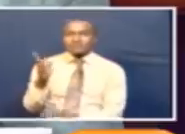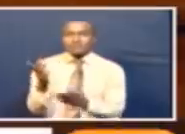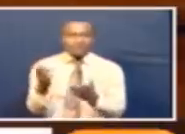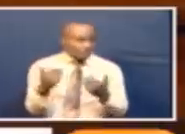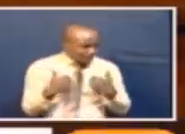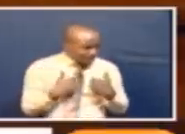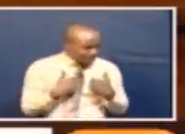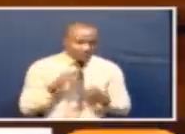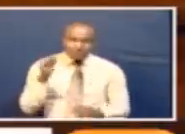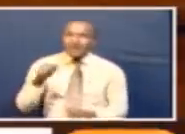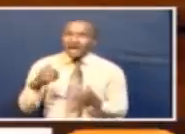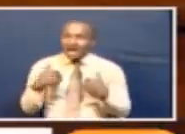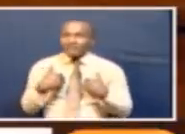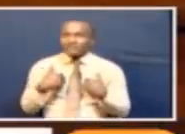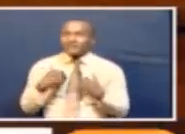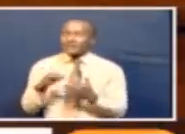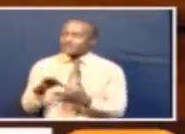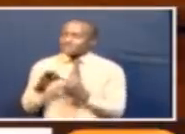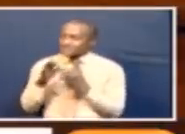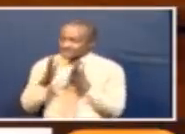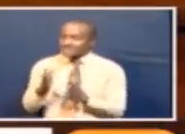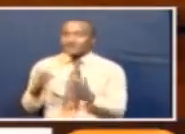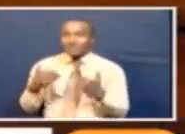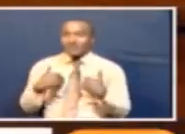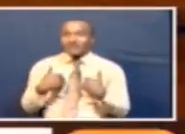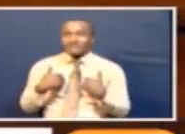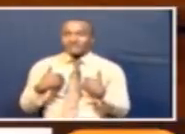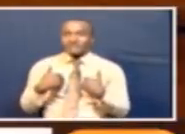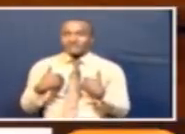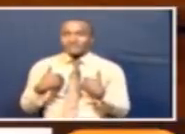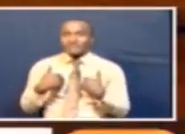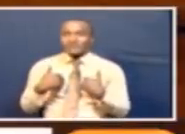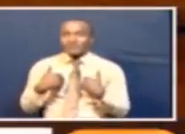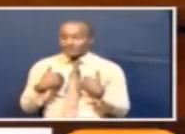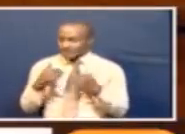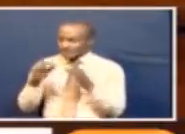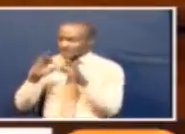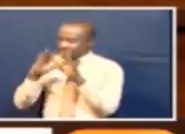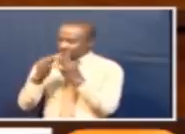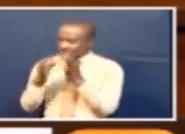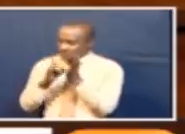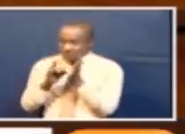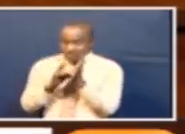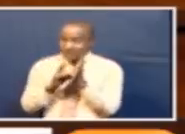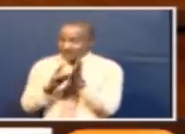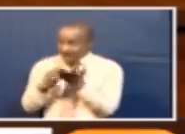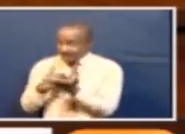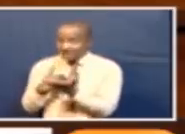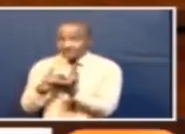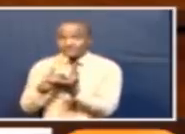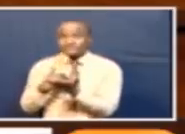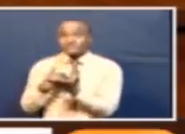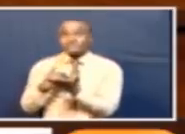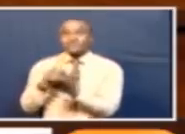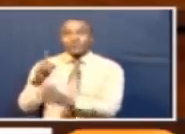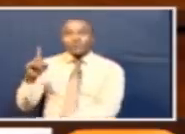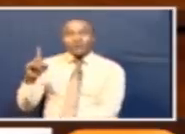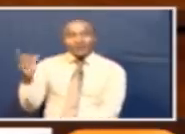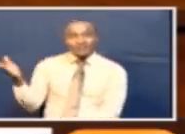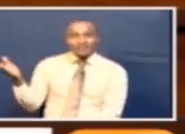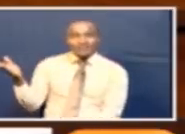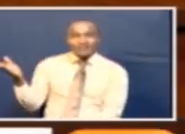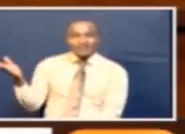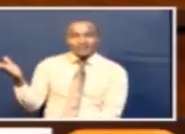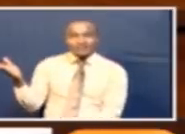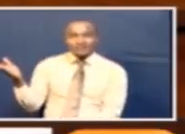now. Specialists. We have family medicine specialists. Family doctors who are specialists. I have come with one. He's waiting for me here in the